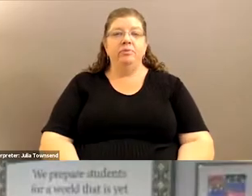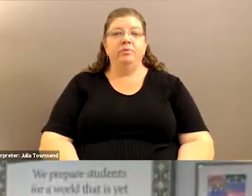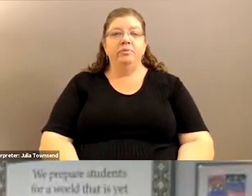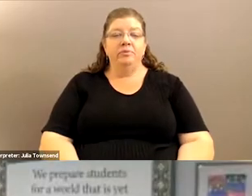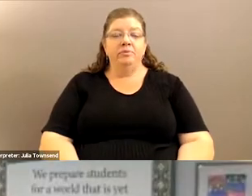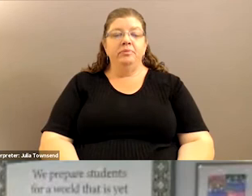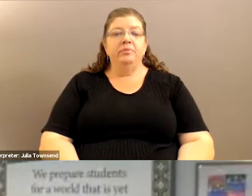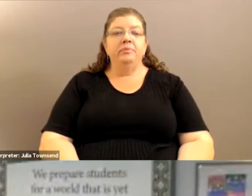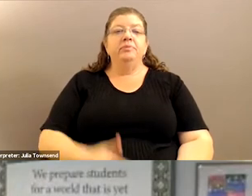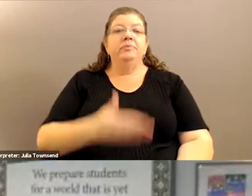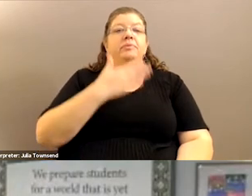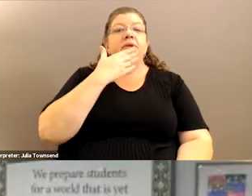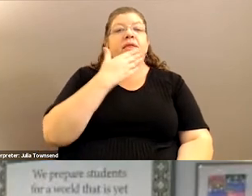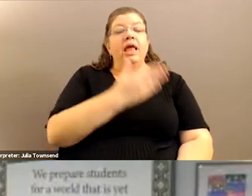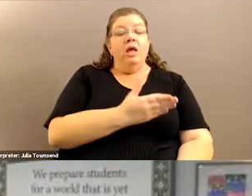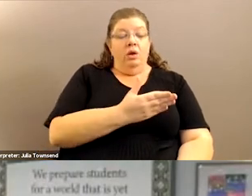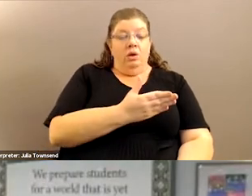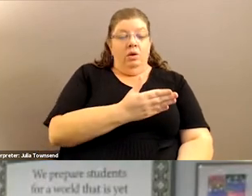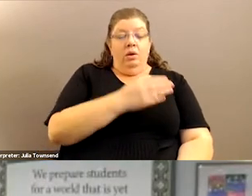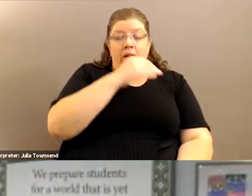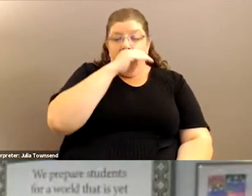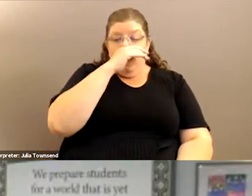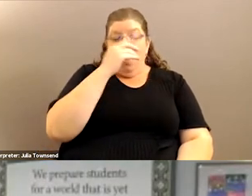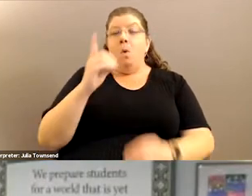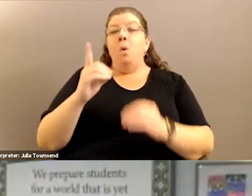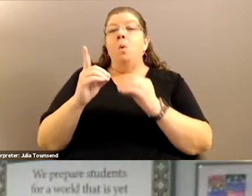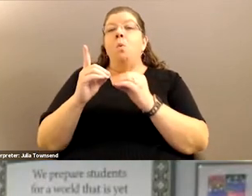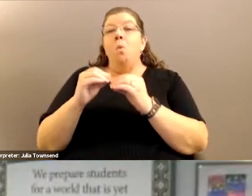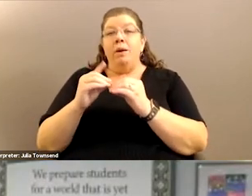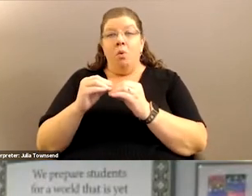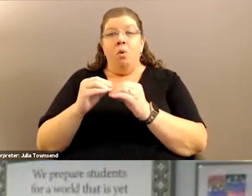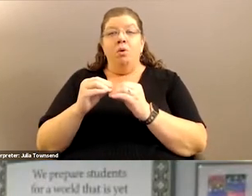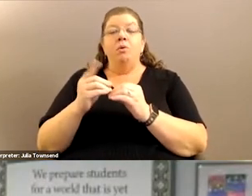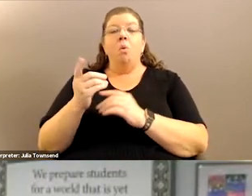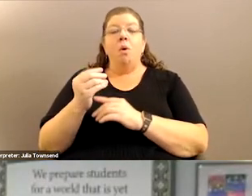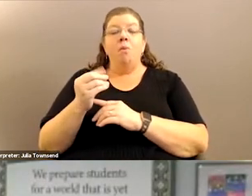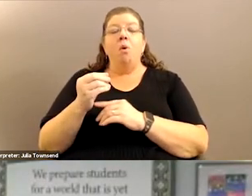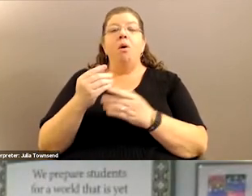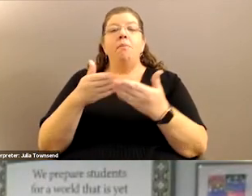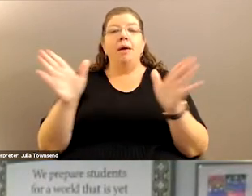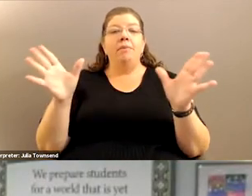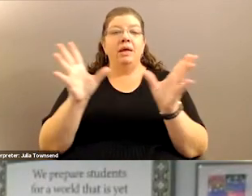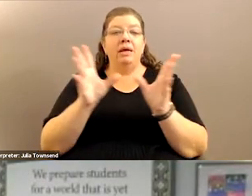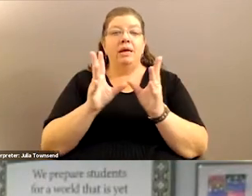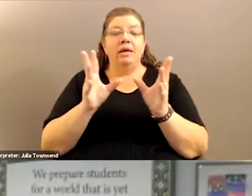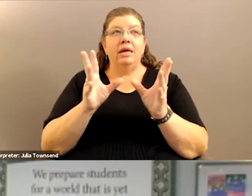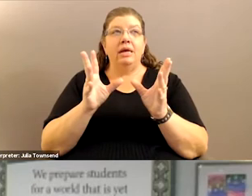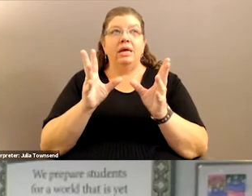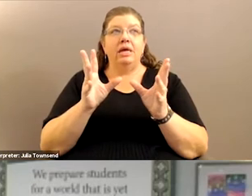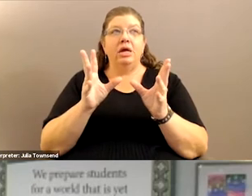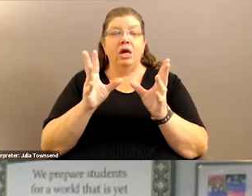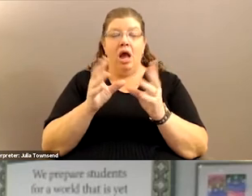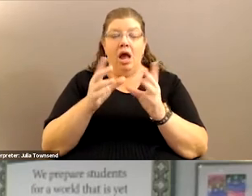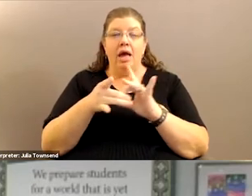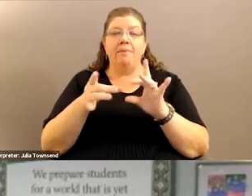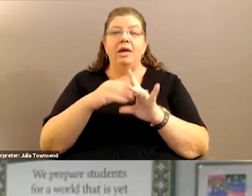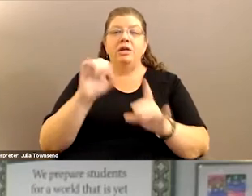thank you we have one um one more public comment sharon jakotka